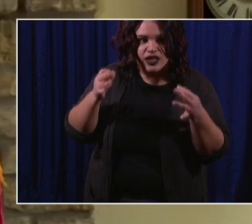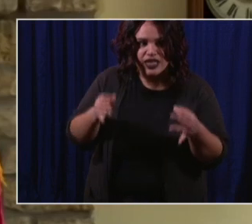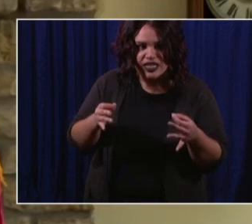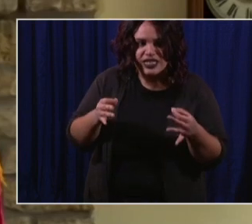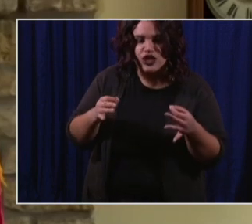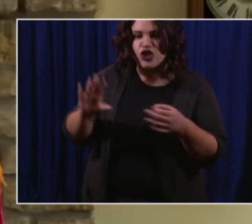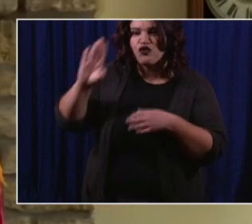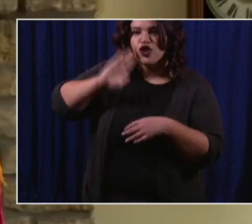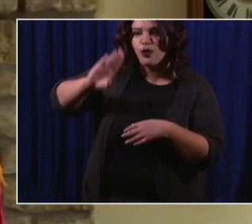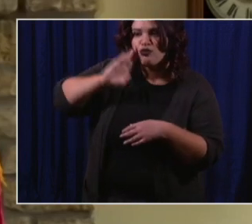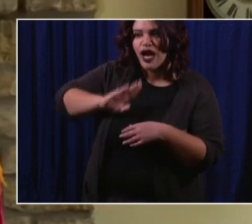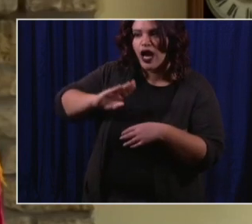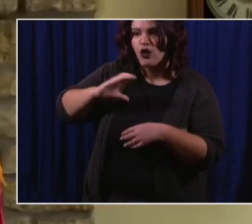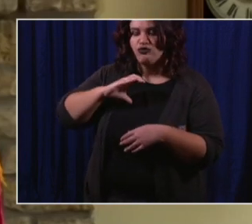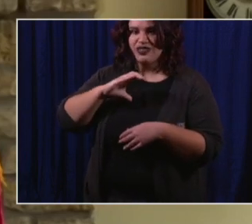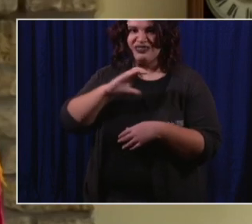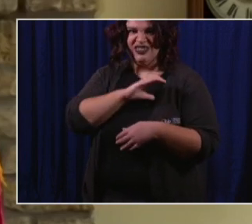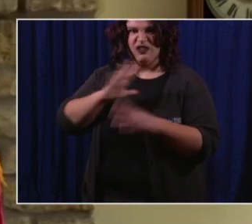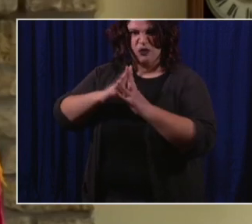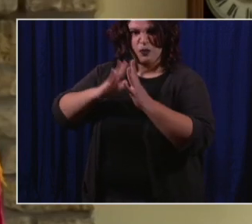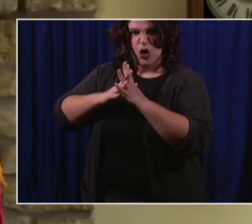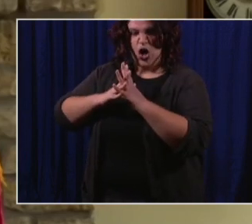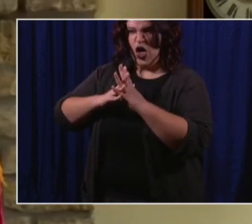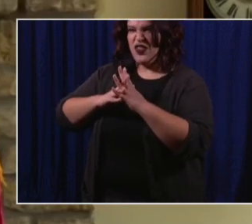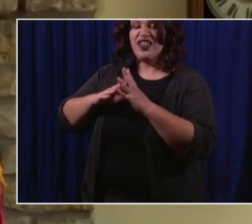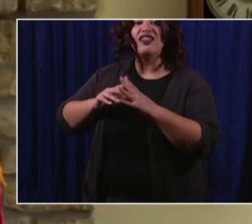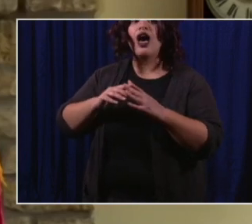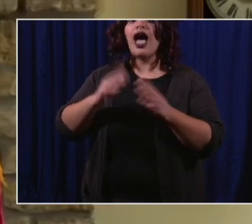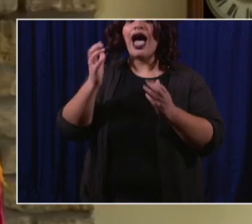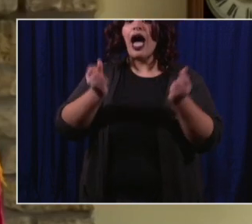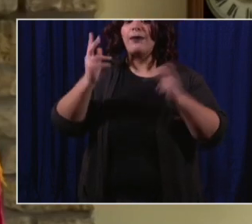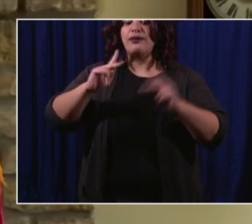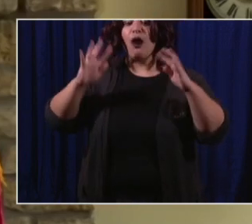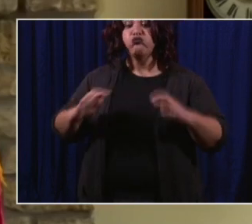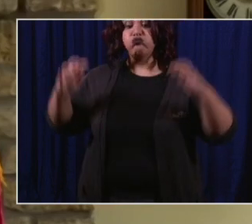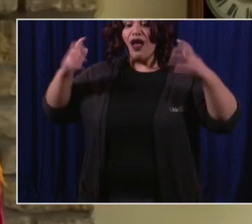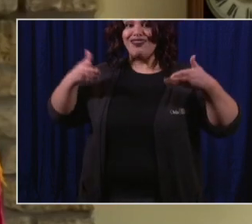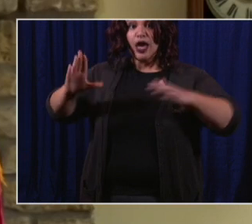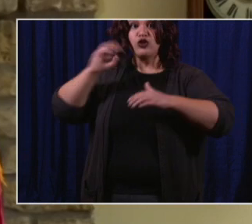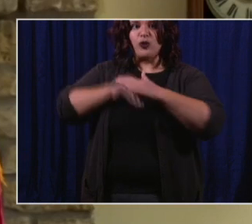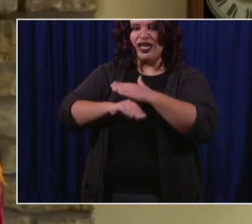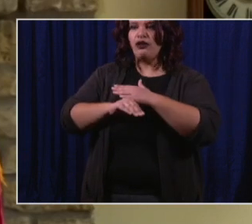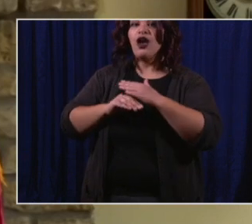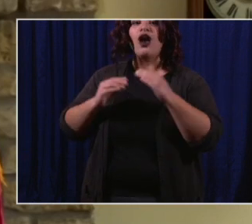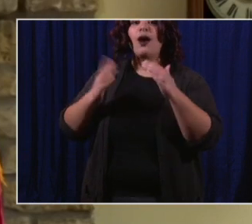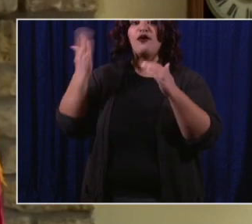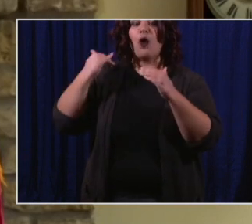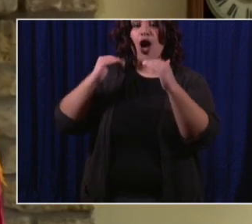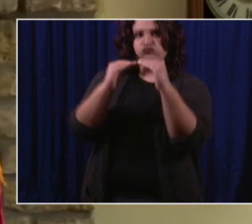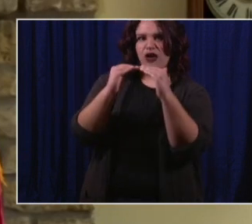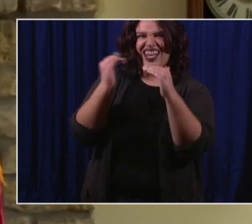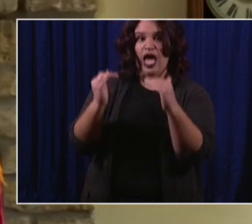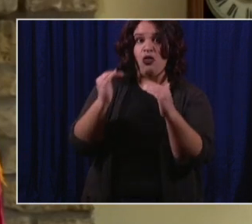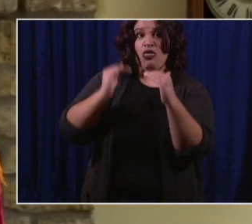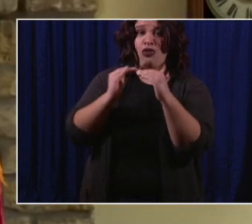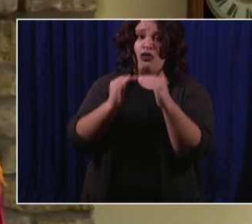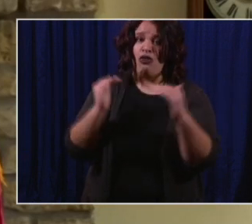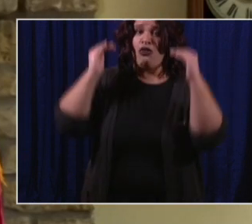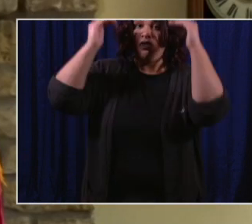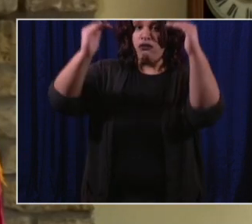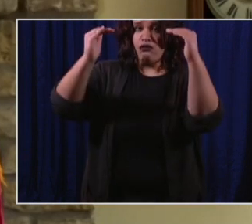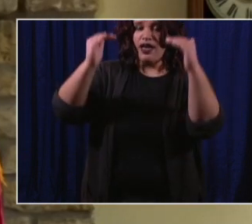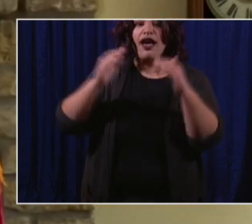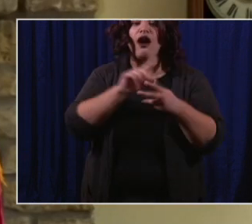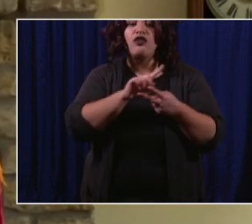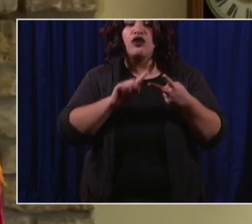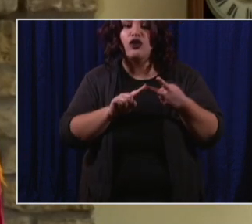spectator capacity? And where are you at on raising the capacity at other sports and entertainment venues? And also, can you talk about the discussions on